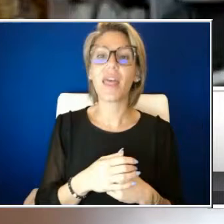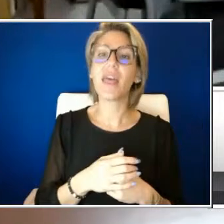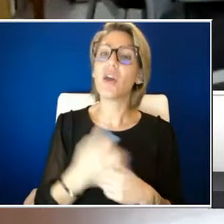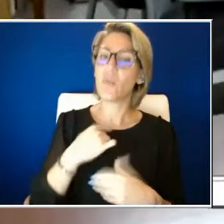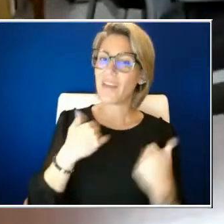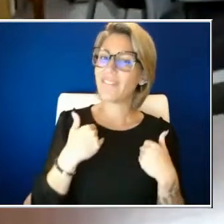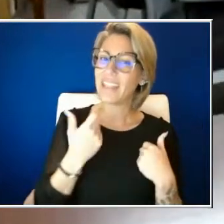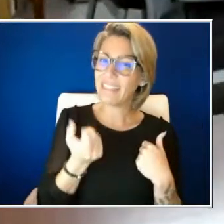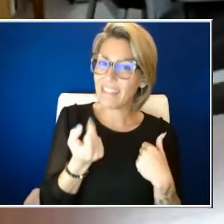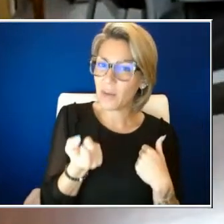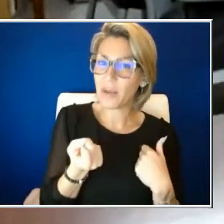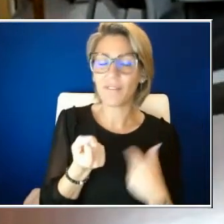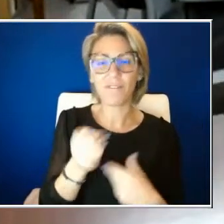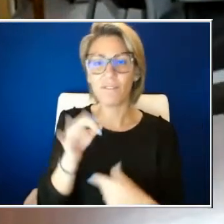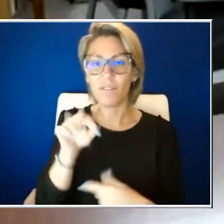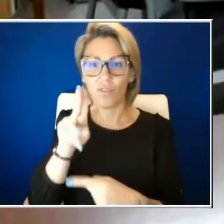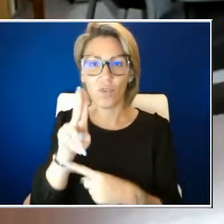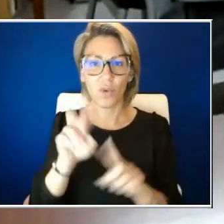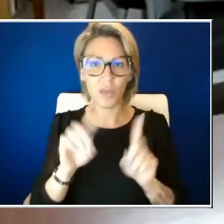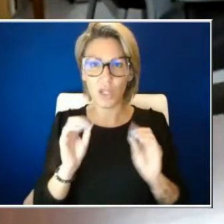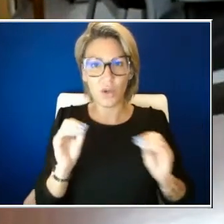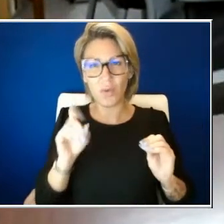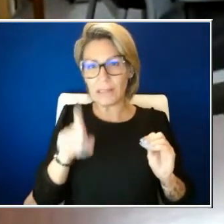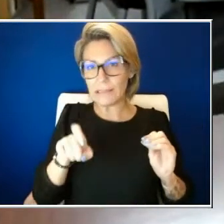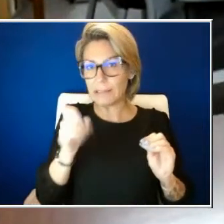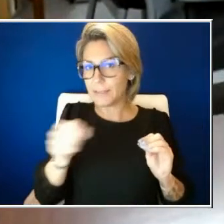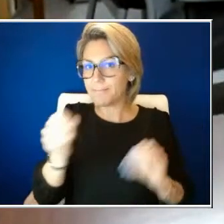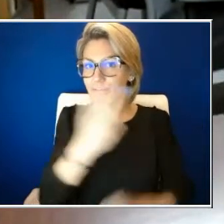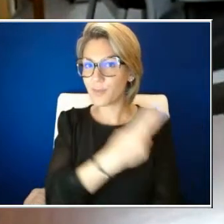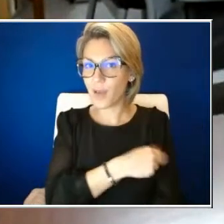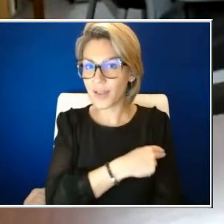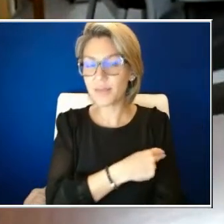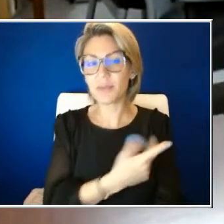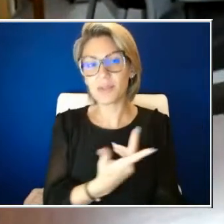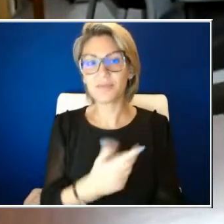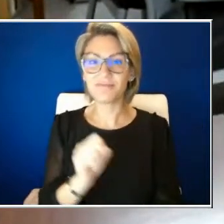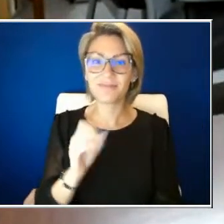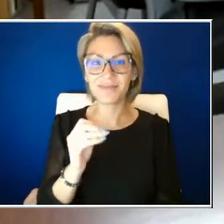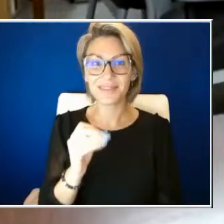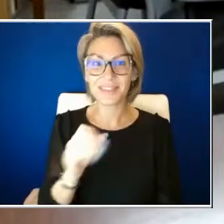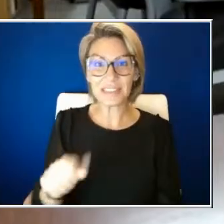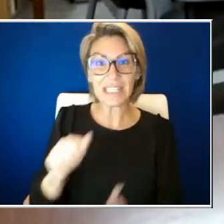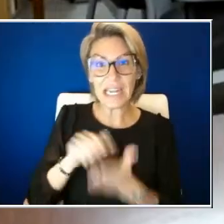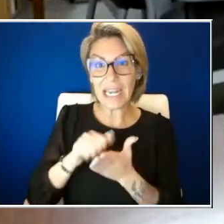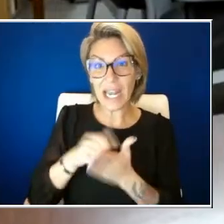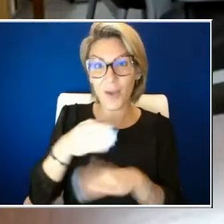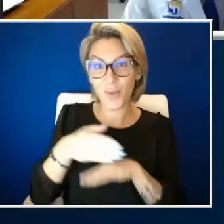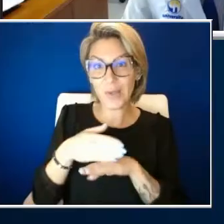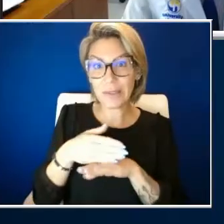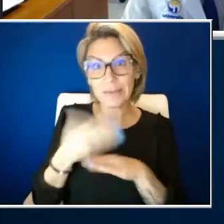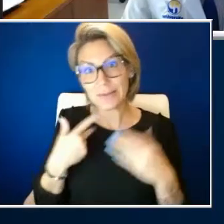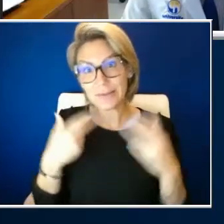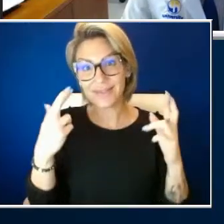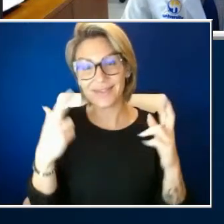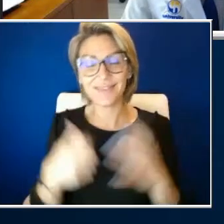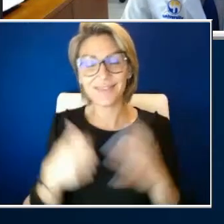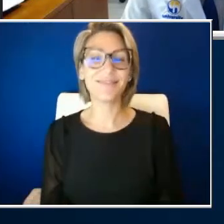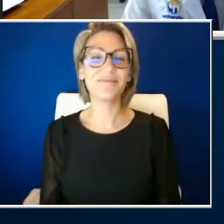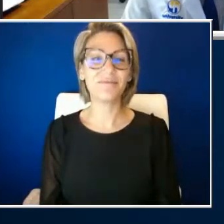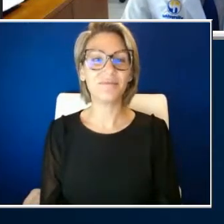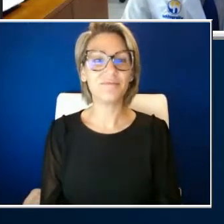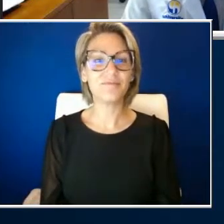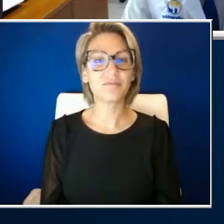flu, but nobody that's needed to be hospitalized for it. So not going to look. All right. So, okay.